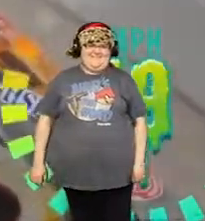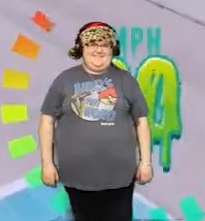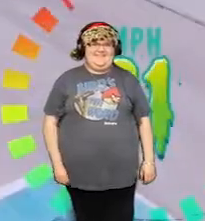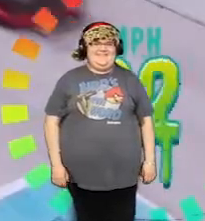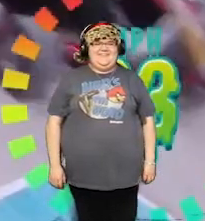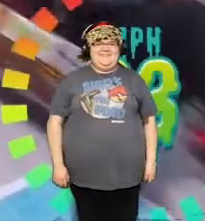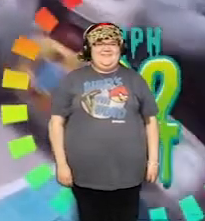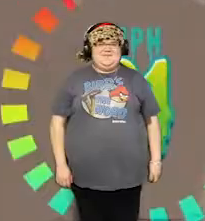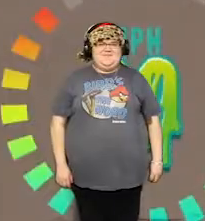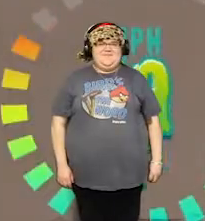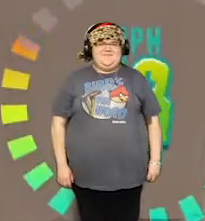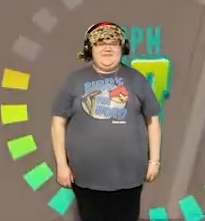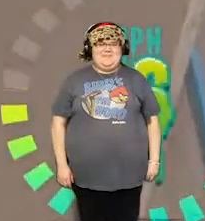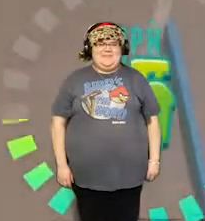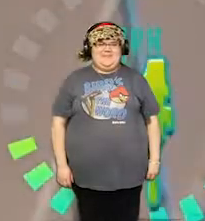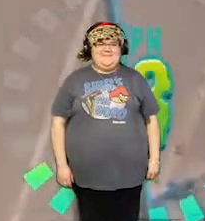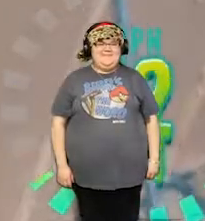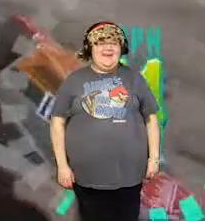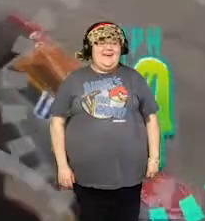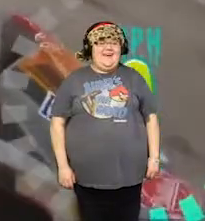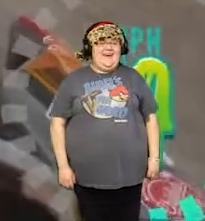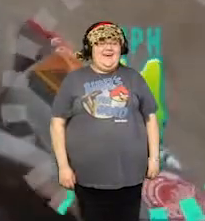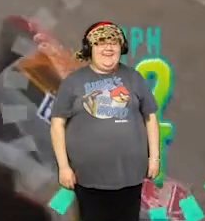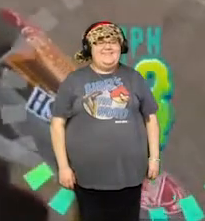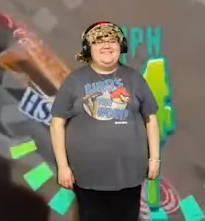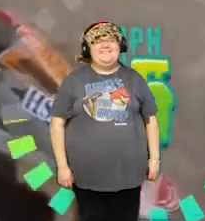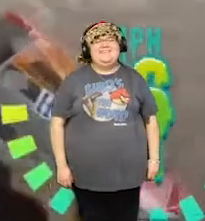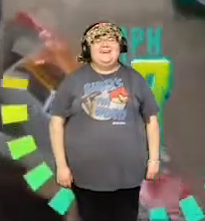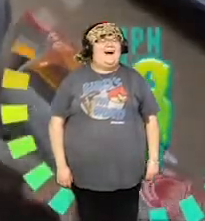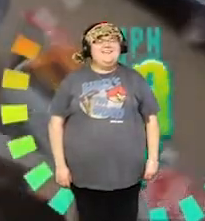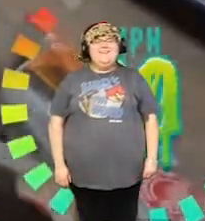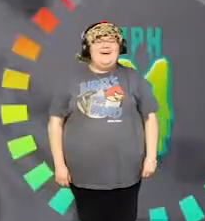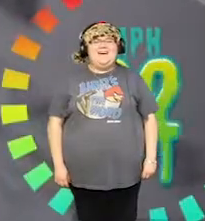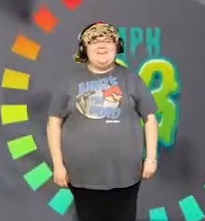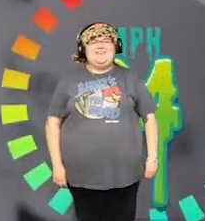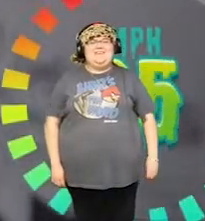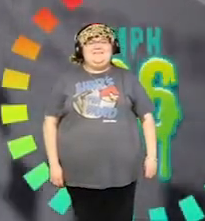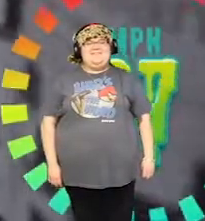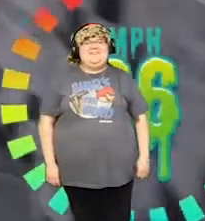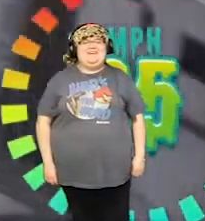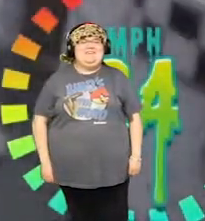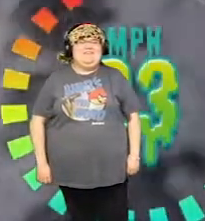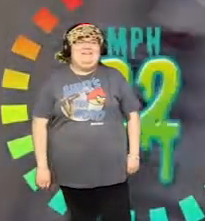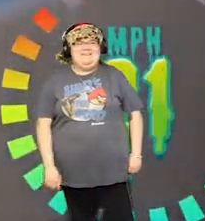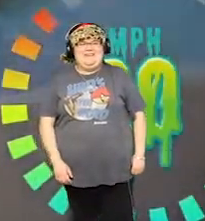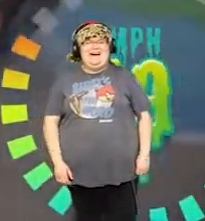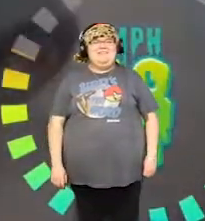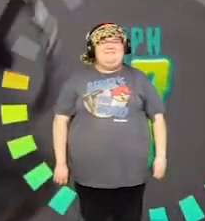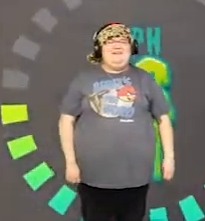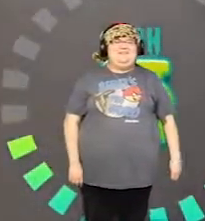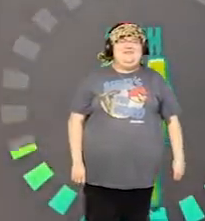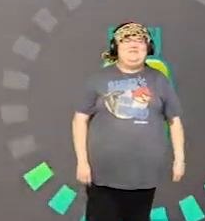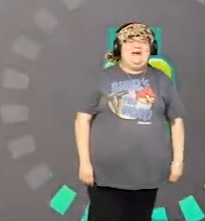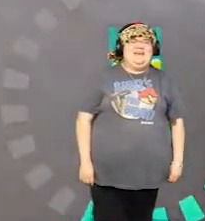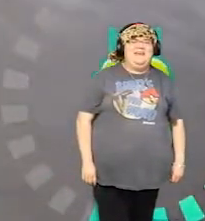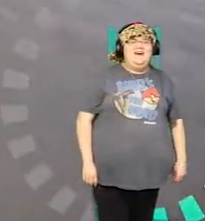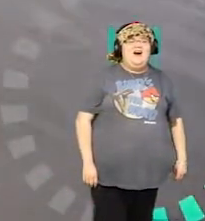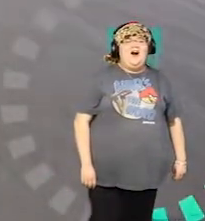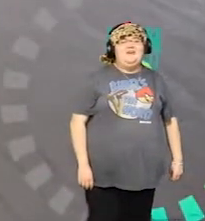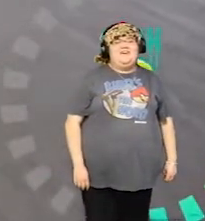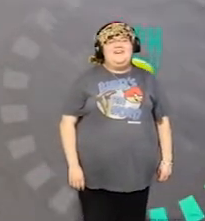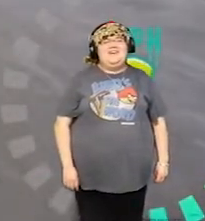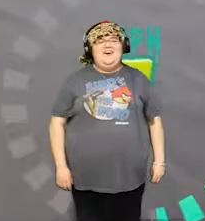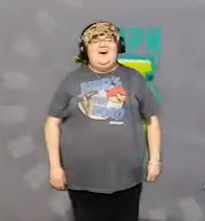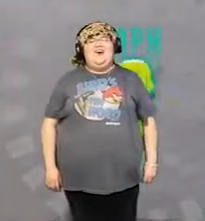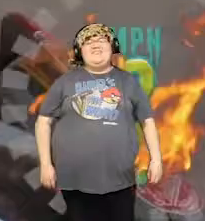at him concentrating. He's so freaking determined, bro. He is looking at Phelan. It's nearly there. I don't know how to drift in a go-kart. What's he gonna do? What's he gonna do? Oh, he's